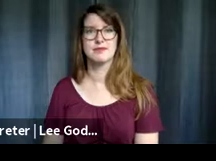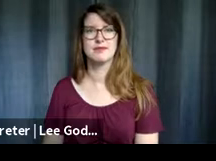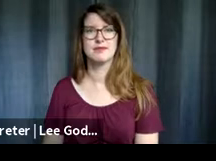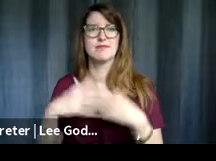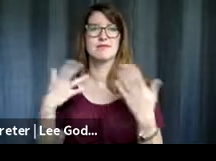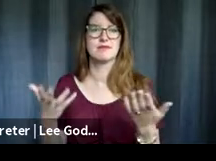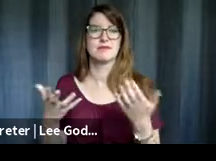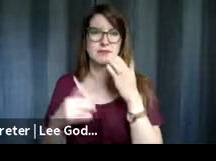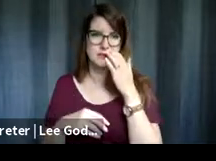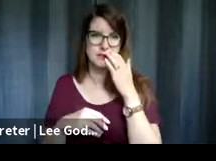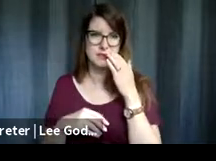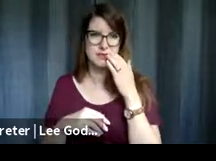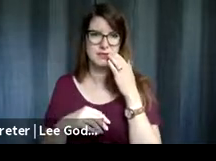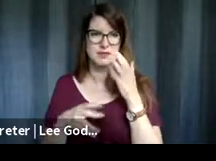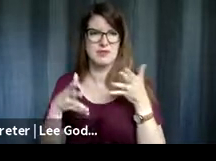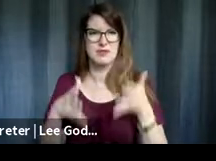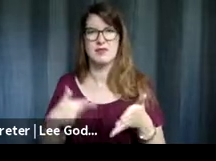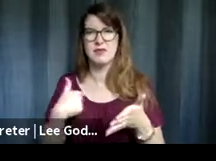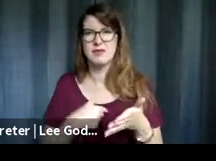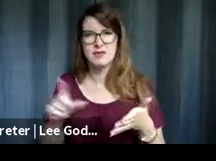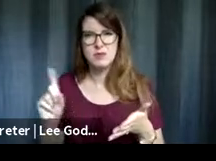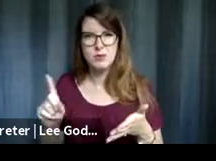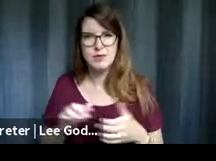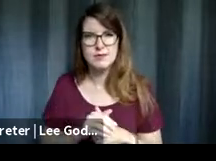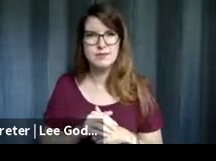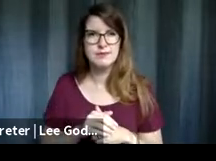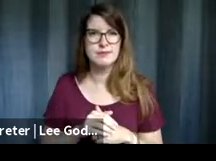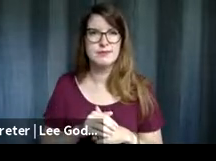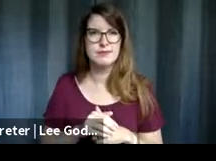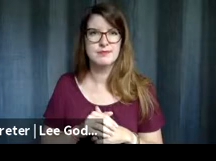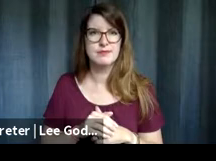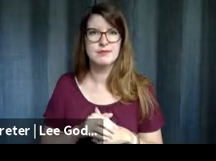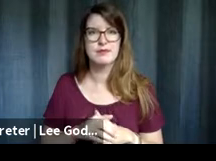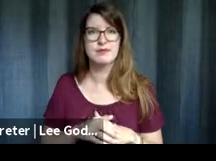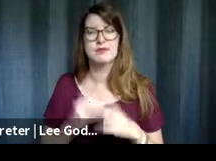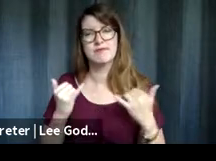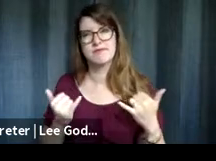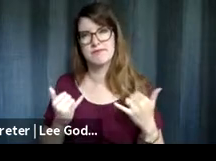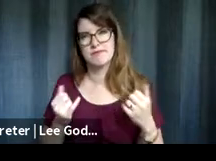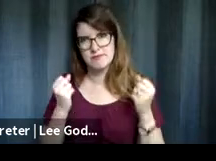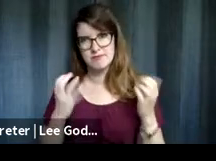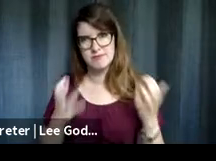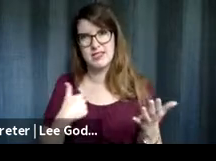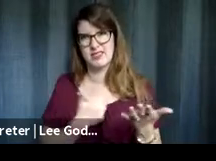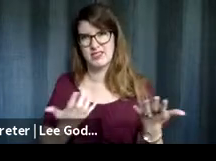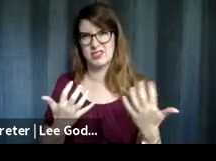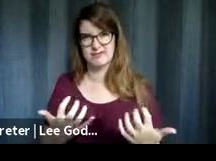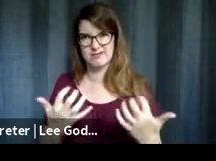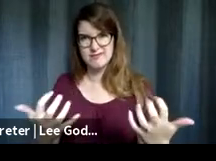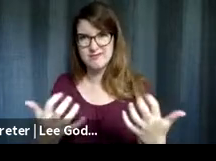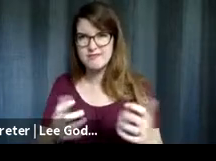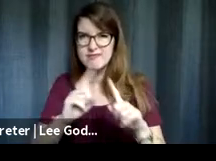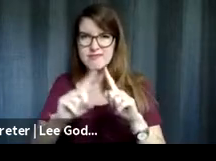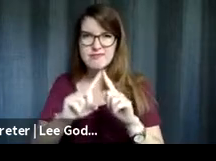So where does that leave us? Well, right now, there's so many of us here in this room, and we're all coming from